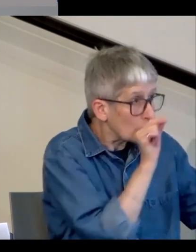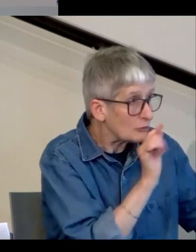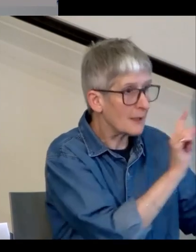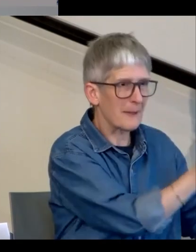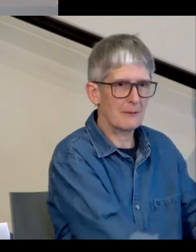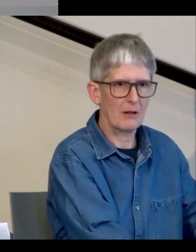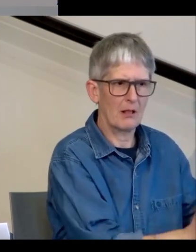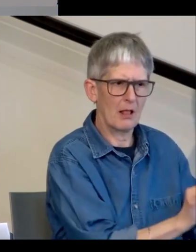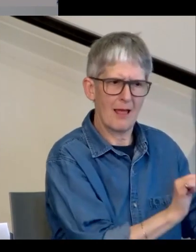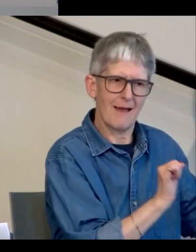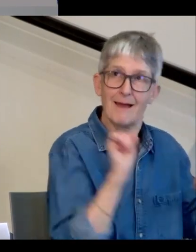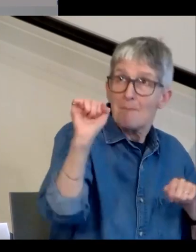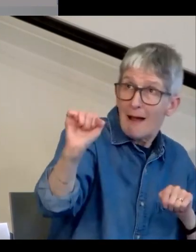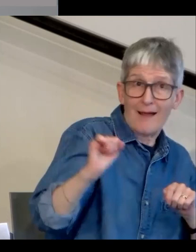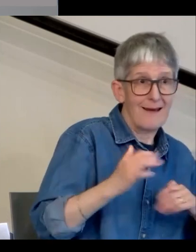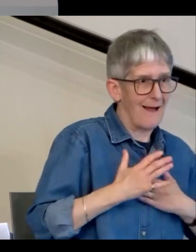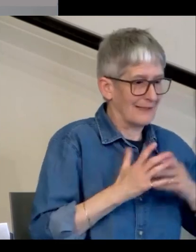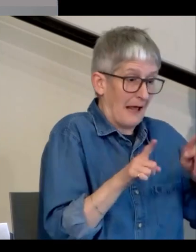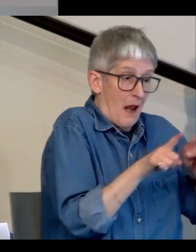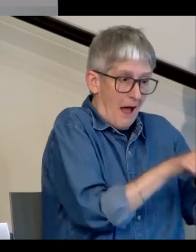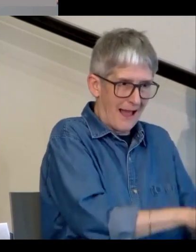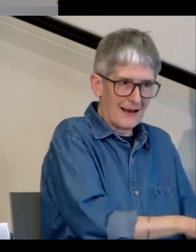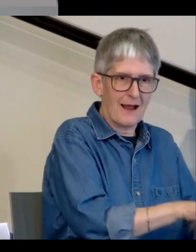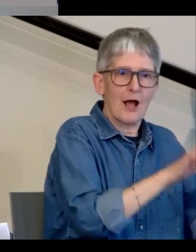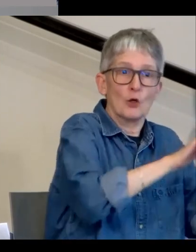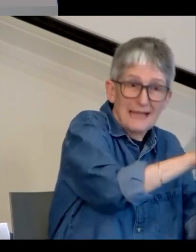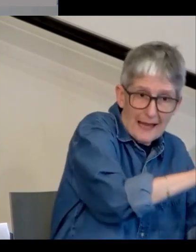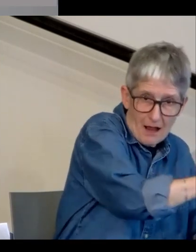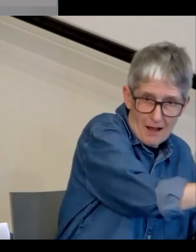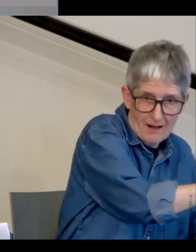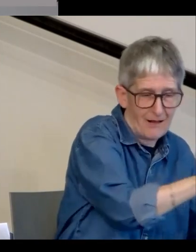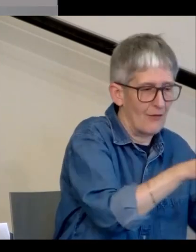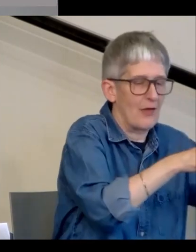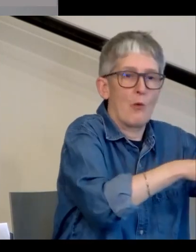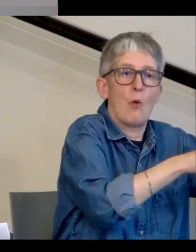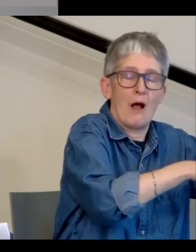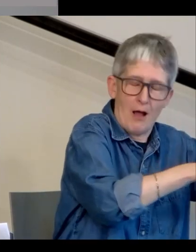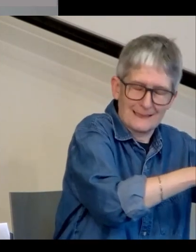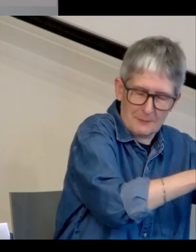love is like Hosea's. Let's look at Hosea 2, 19 to 20.